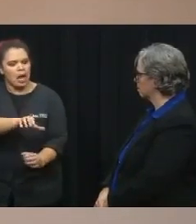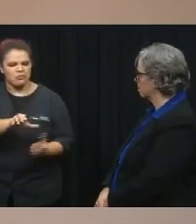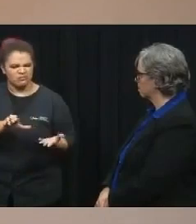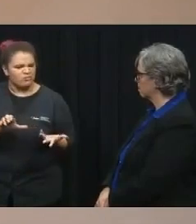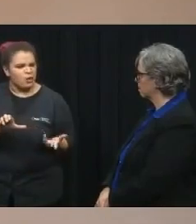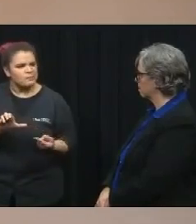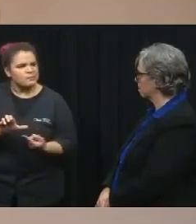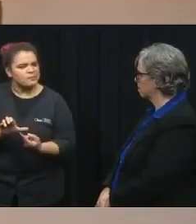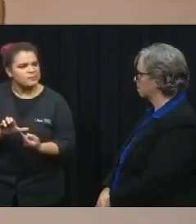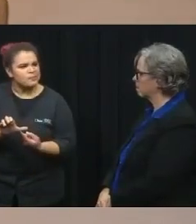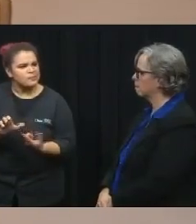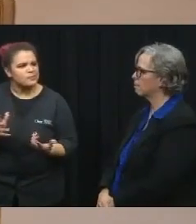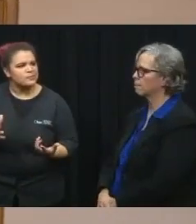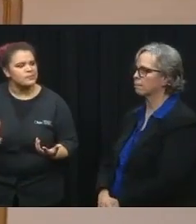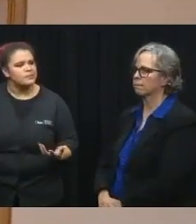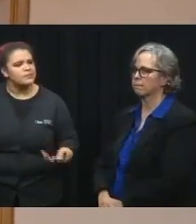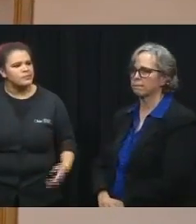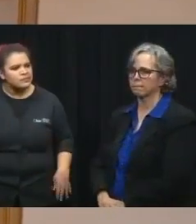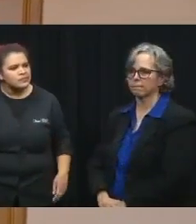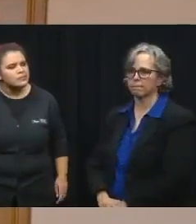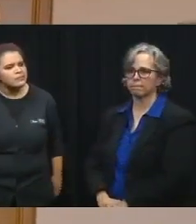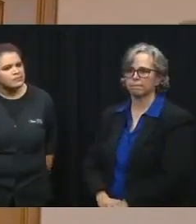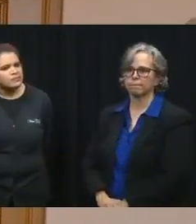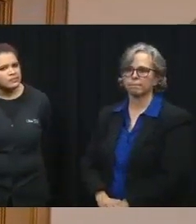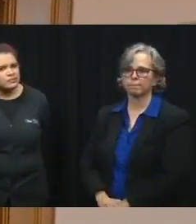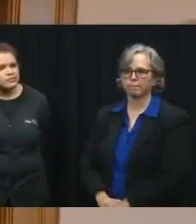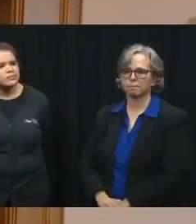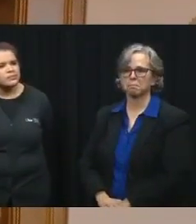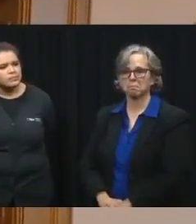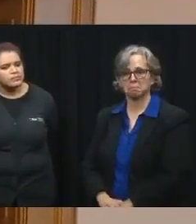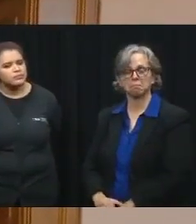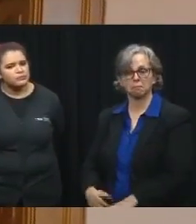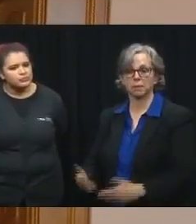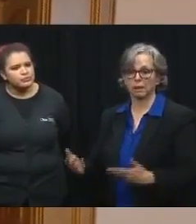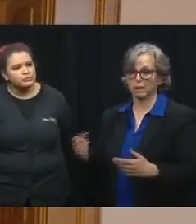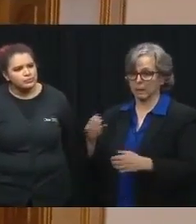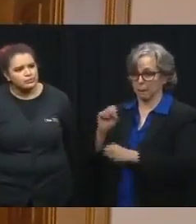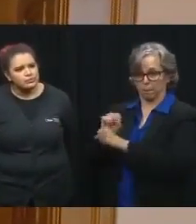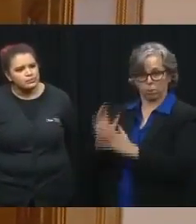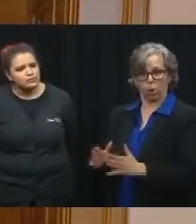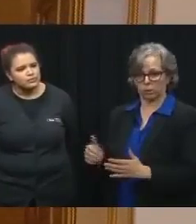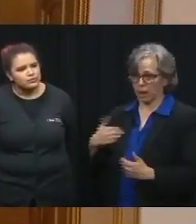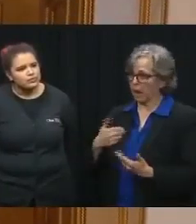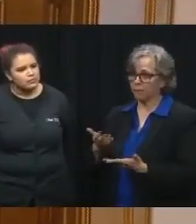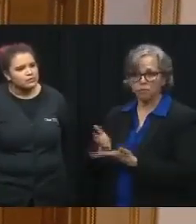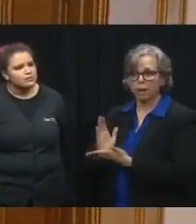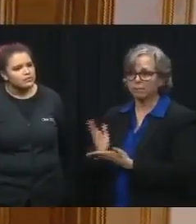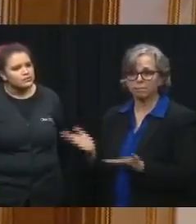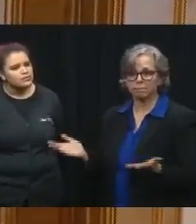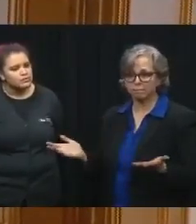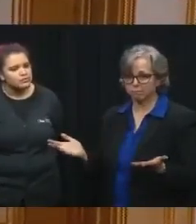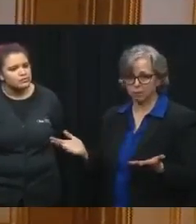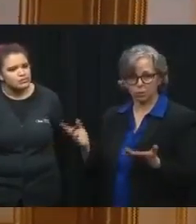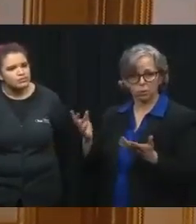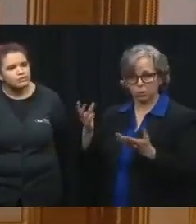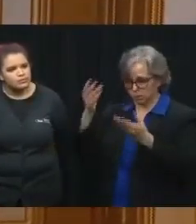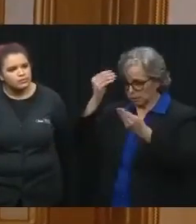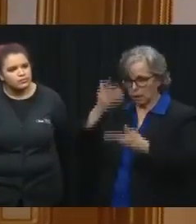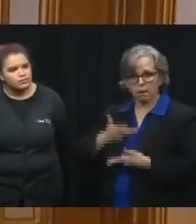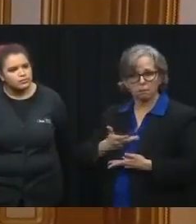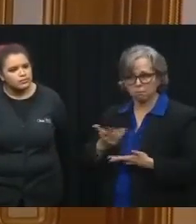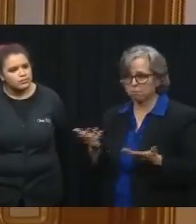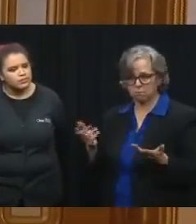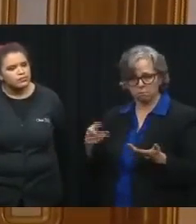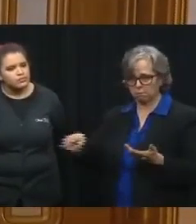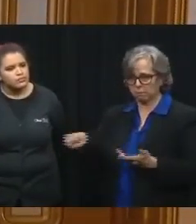Well, the employees certainly have the right to make that known to us, make that known to their local